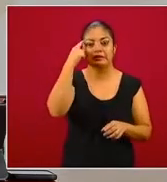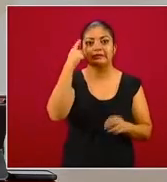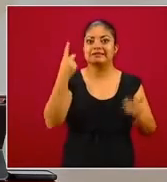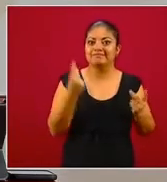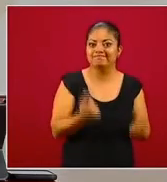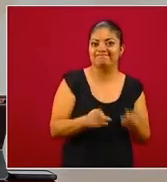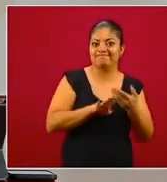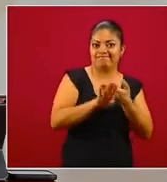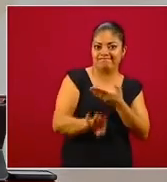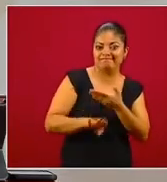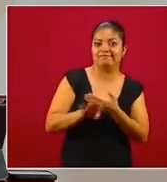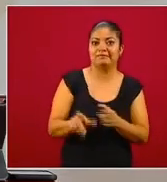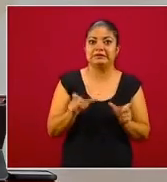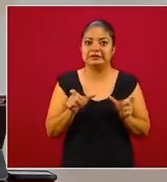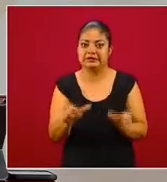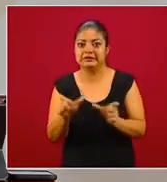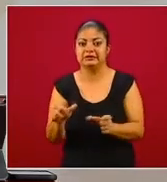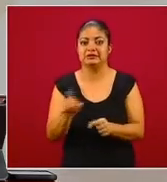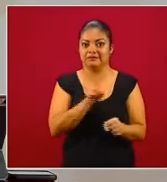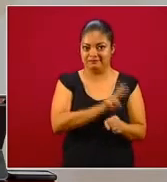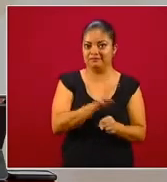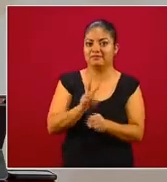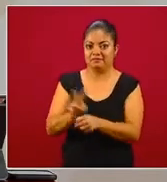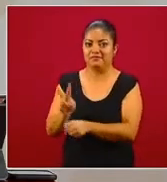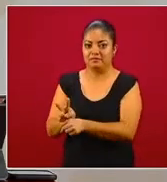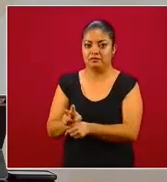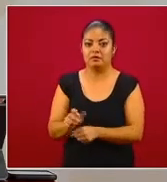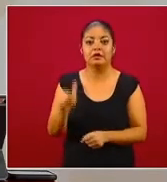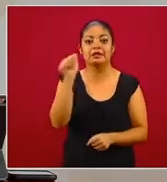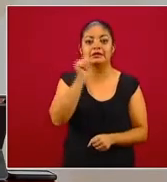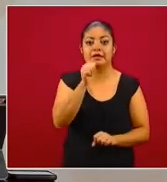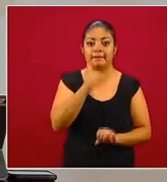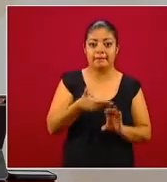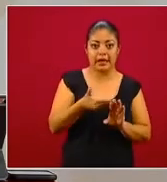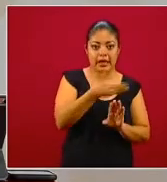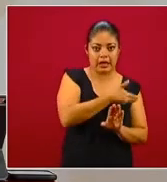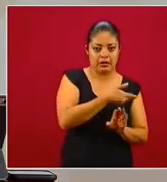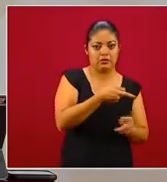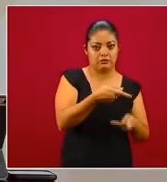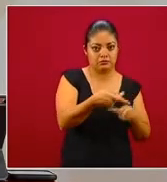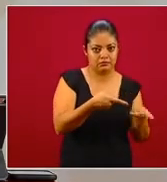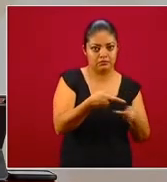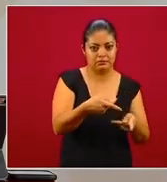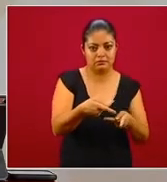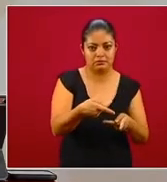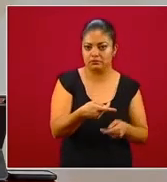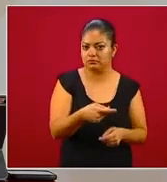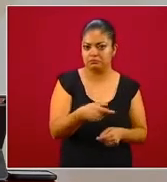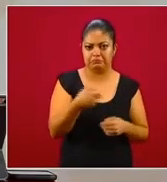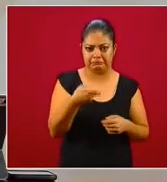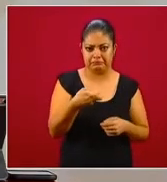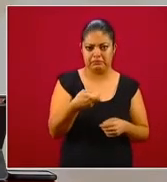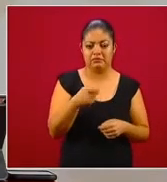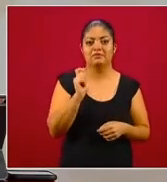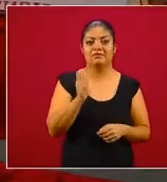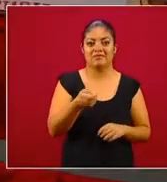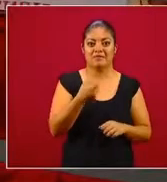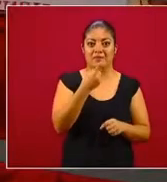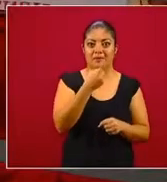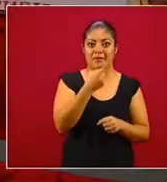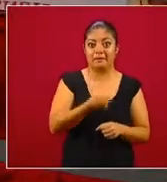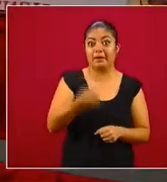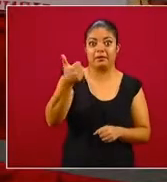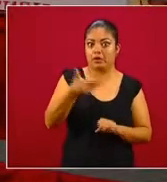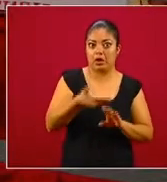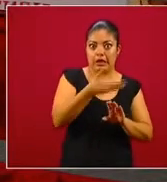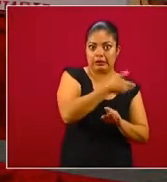de vigilancia, prevention, monitoring, siempre los anunciamos but we desde always la tell fecha, you desde ahead el of 28 de time. enero. That's what Durante we've las done. fases previas, el Just primer like caso,